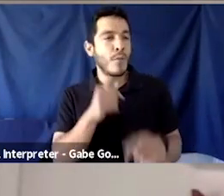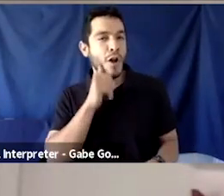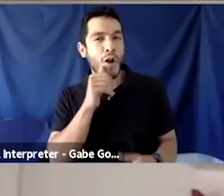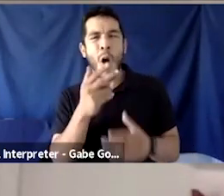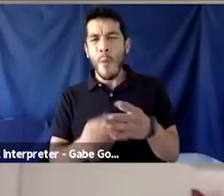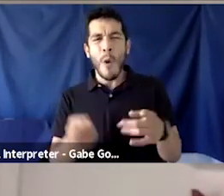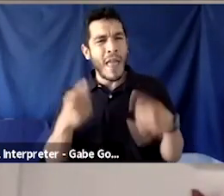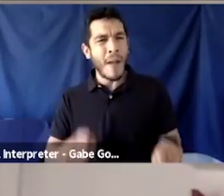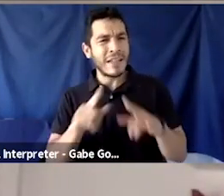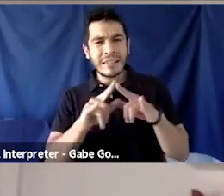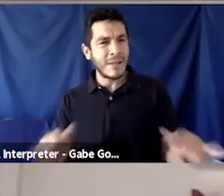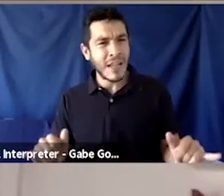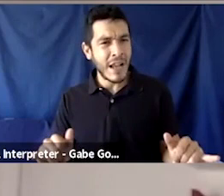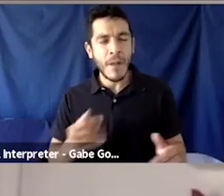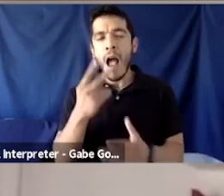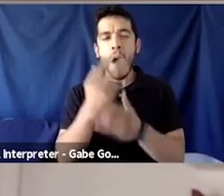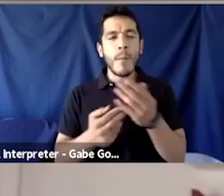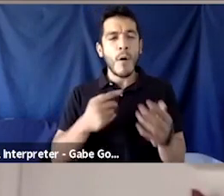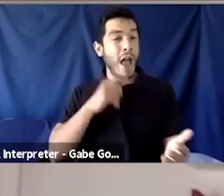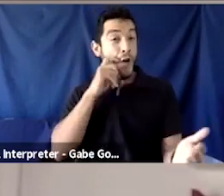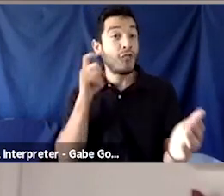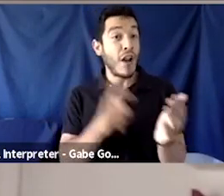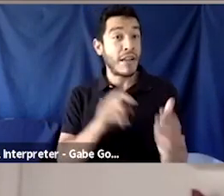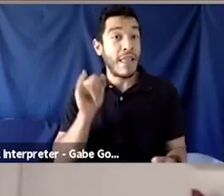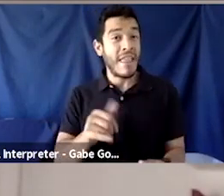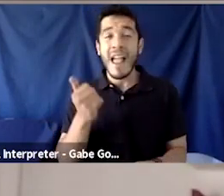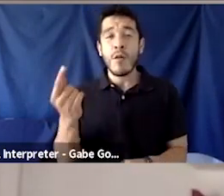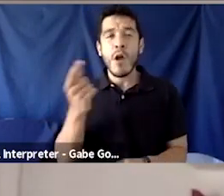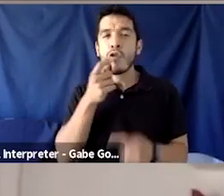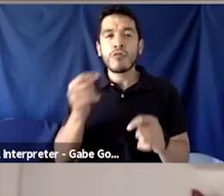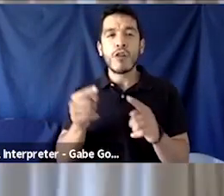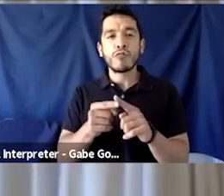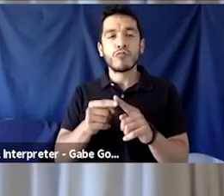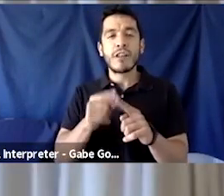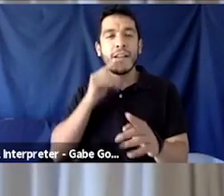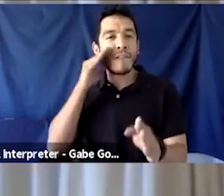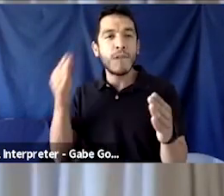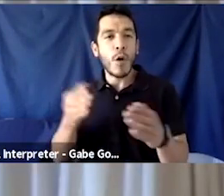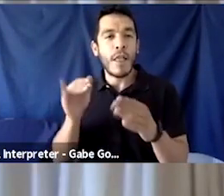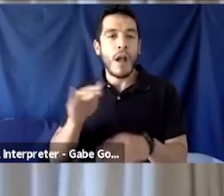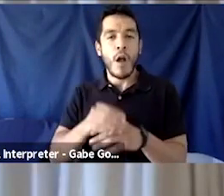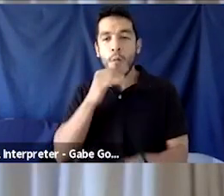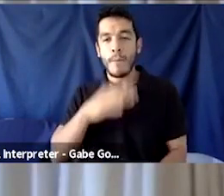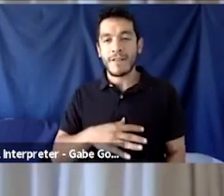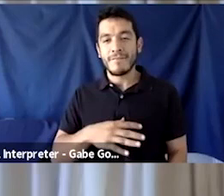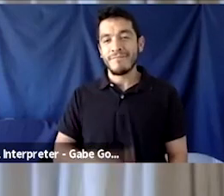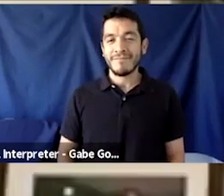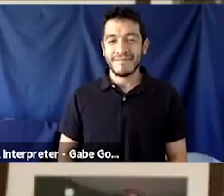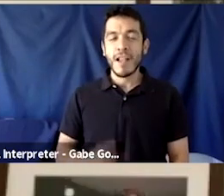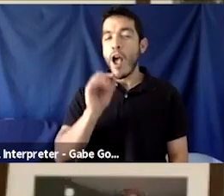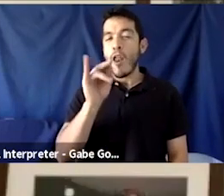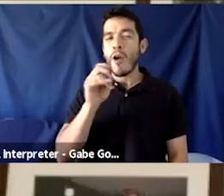And then recognizing that and rejecting anyone who tries to limit that. You are brilliant. Oh, amen to